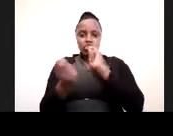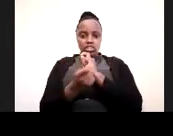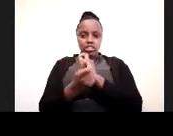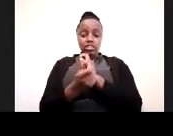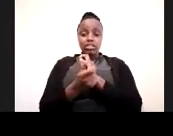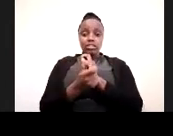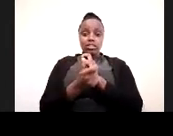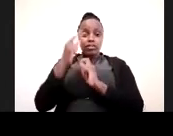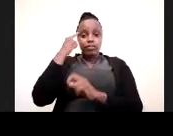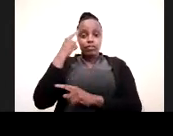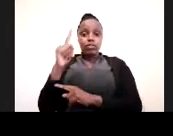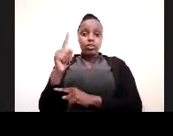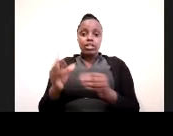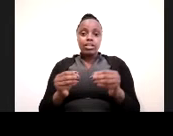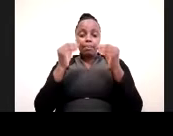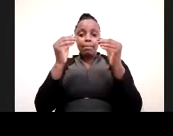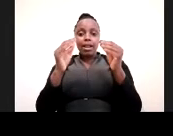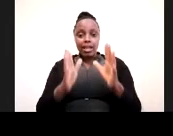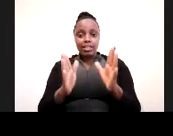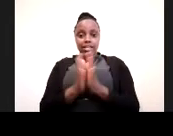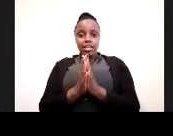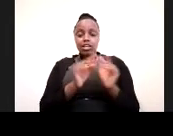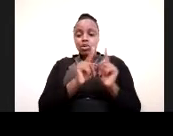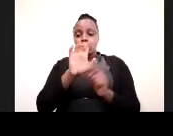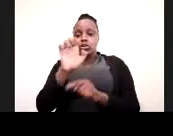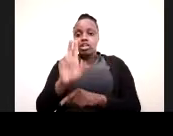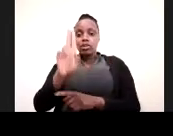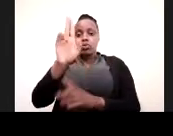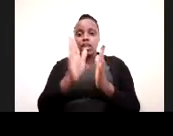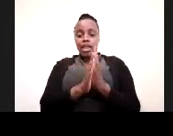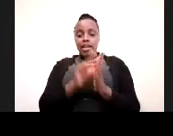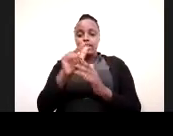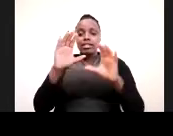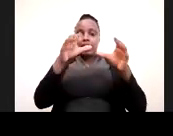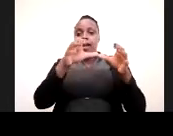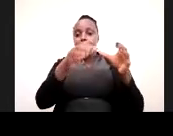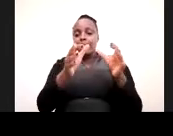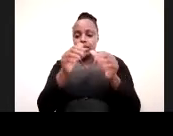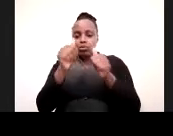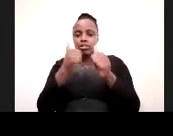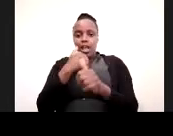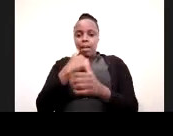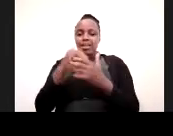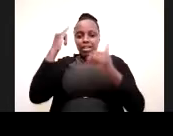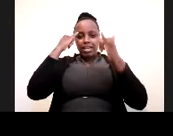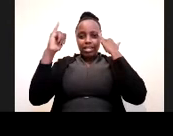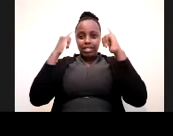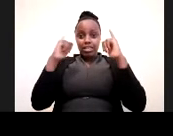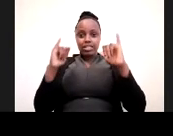for suppliers outside of the EU. And these accompany these major policy initiatives. So the next slide,